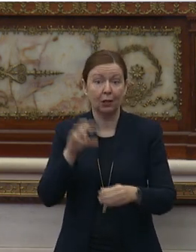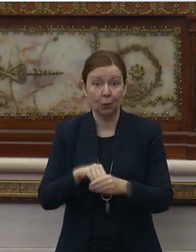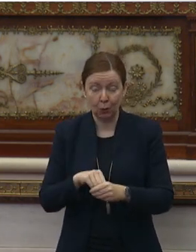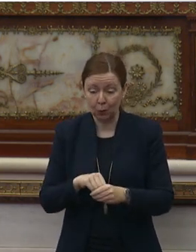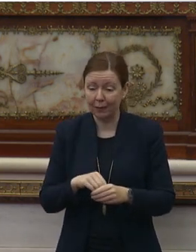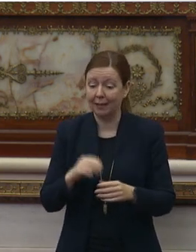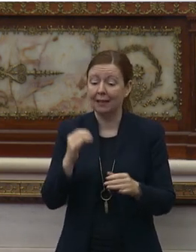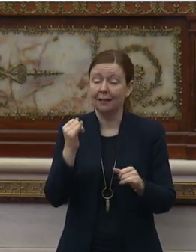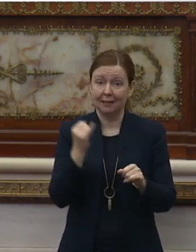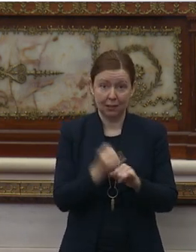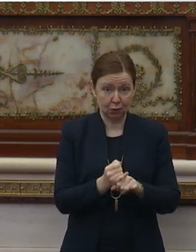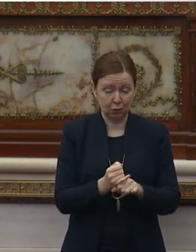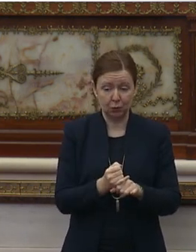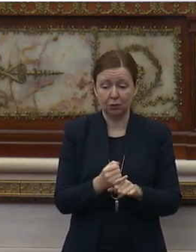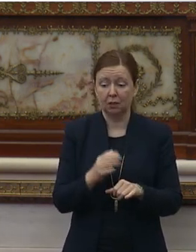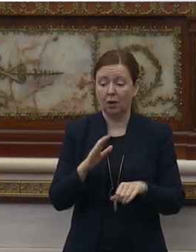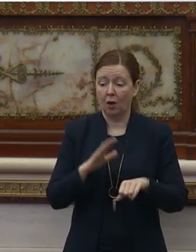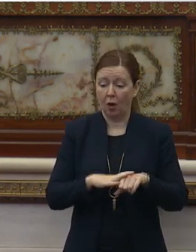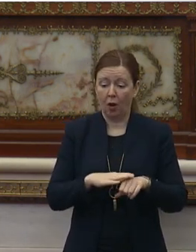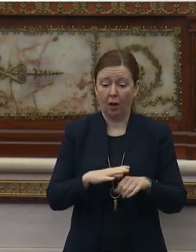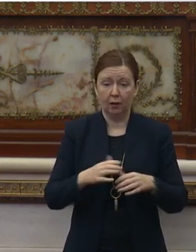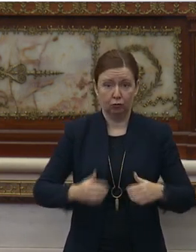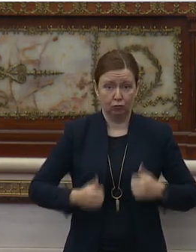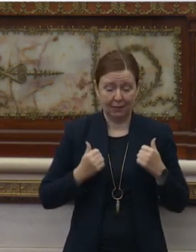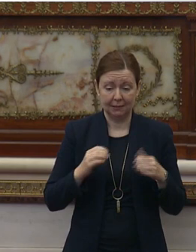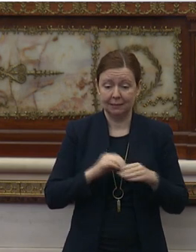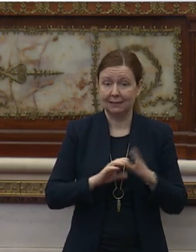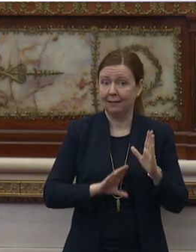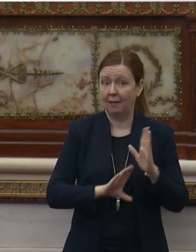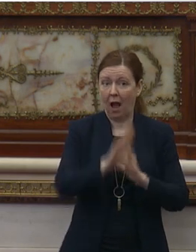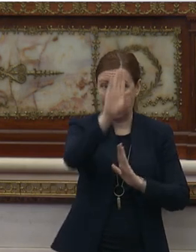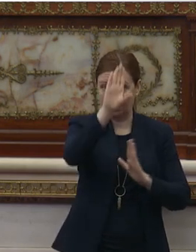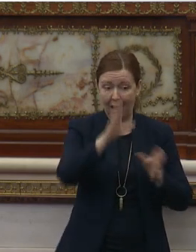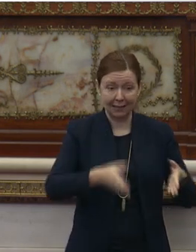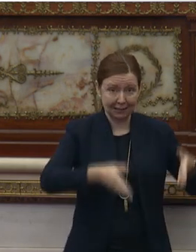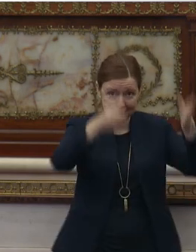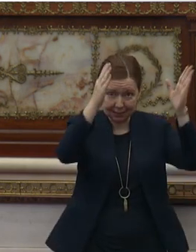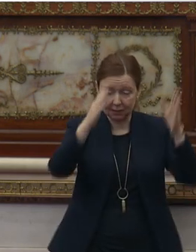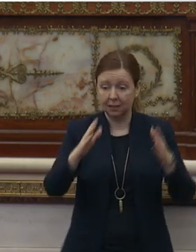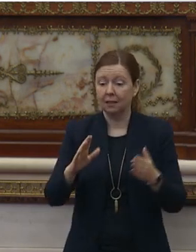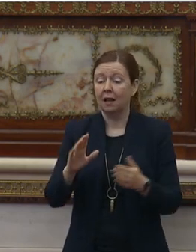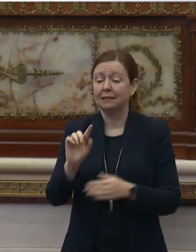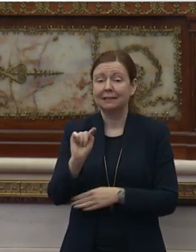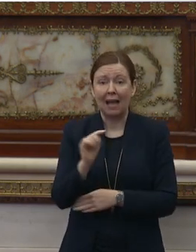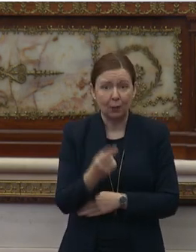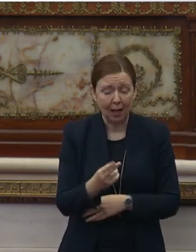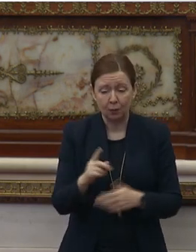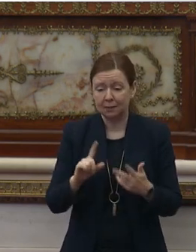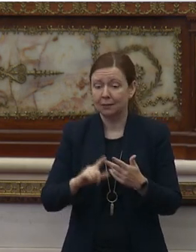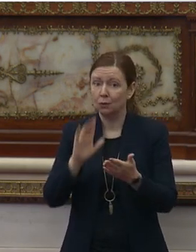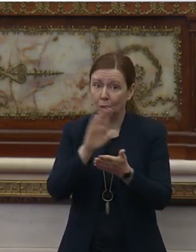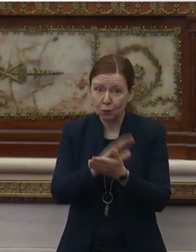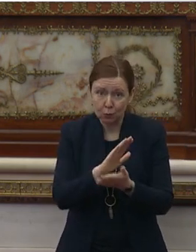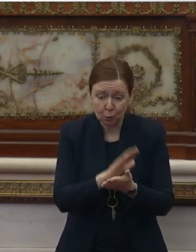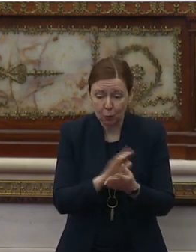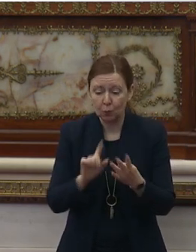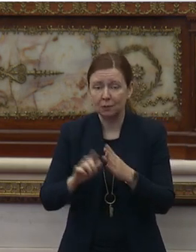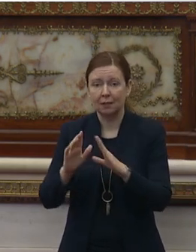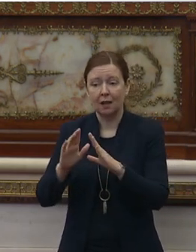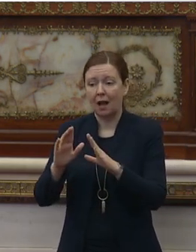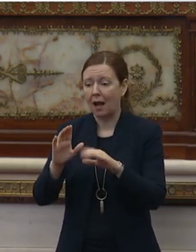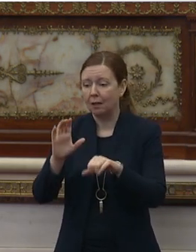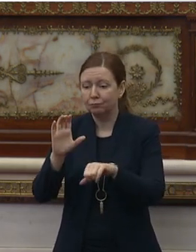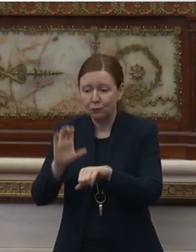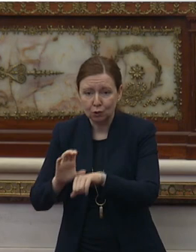the institutions, the residents in the high-rises, townhouses, the schools, the houses of worship.